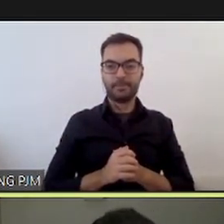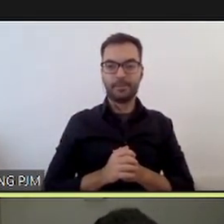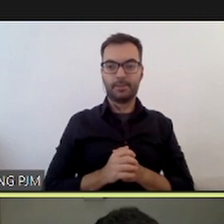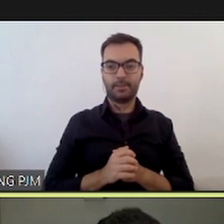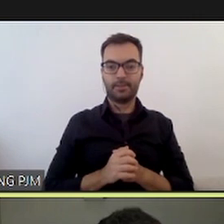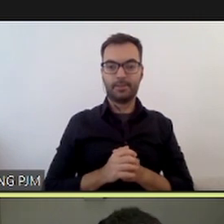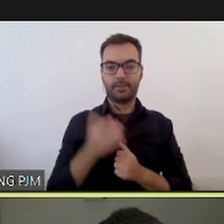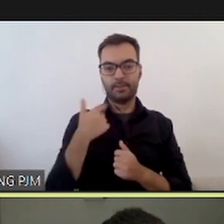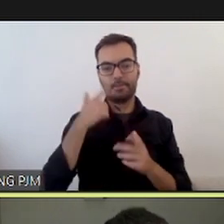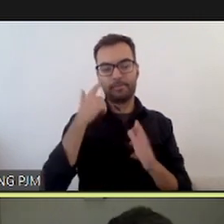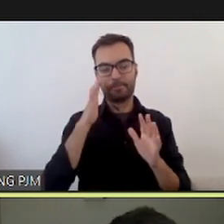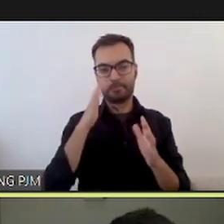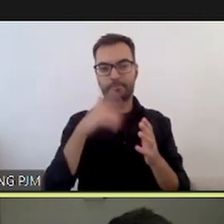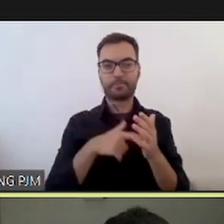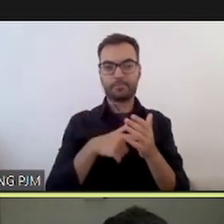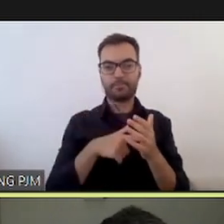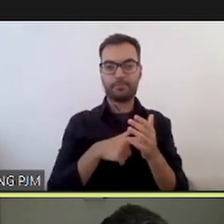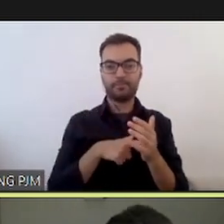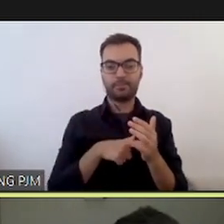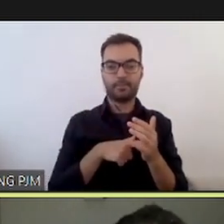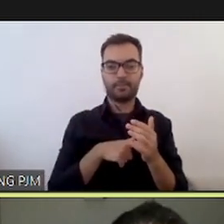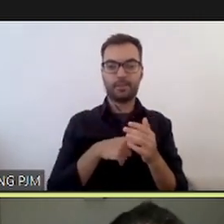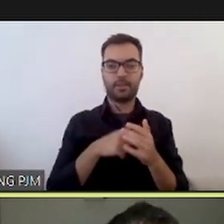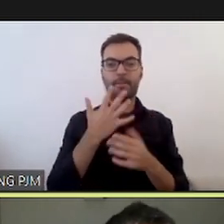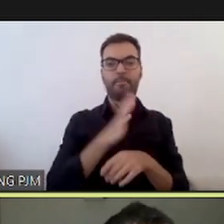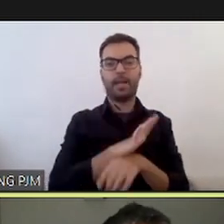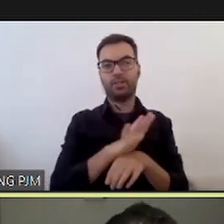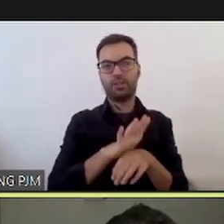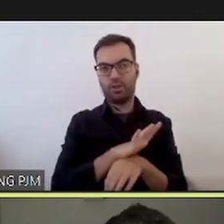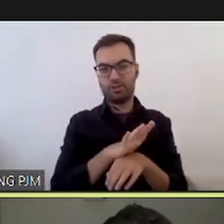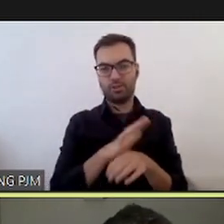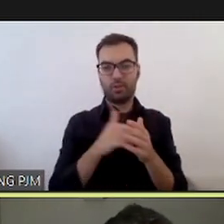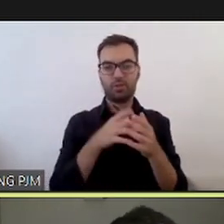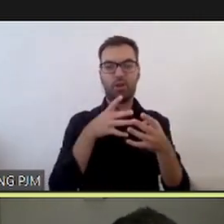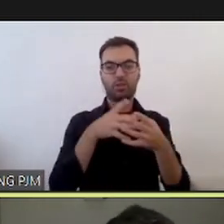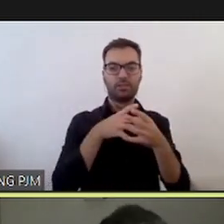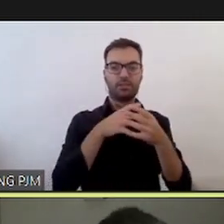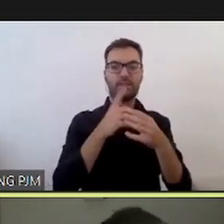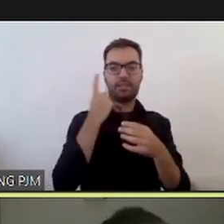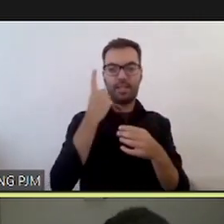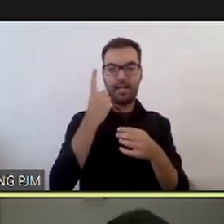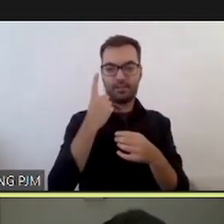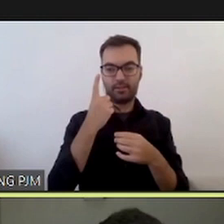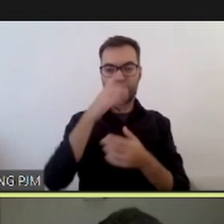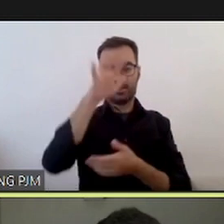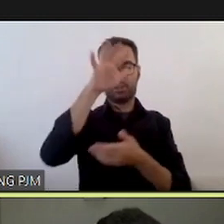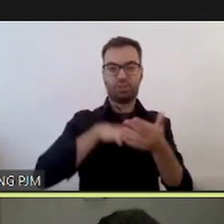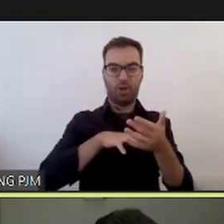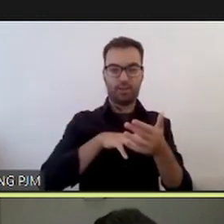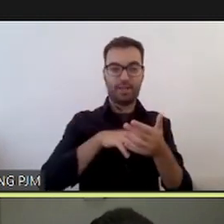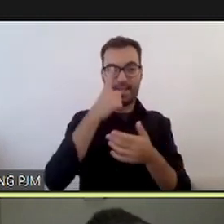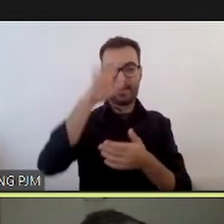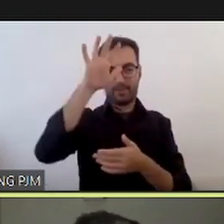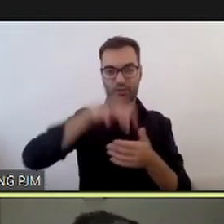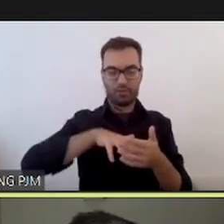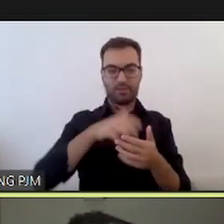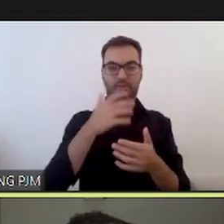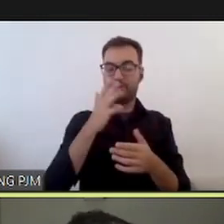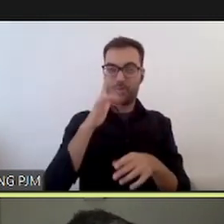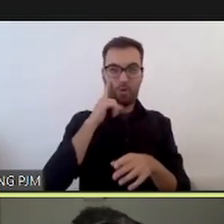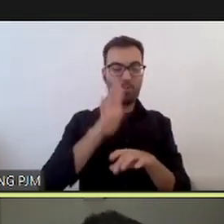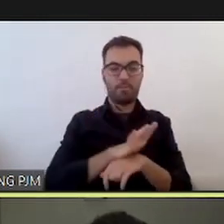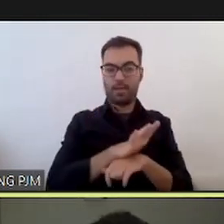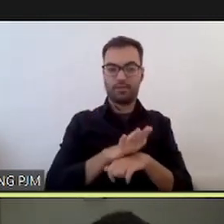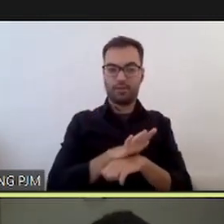estimation for this page, it will be approximately 5 hours to validate one single page on that.